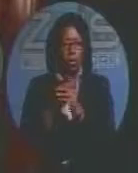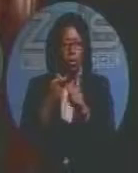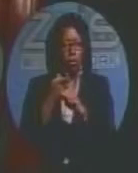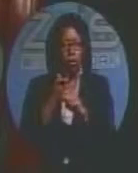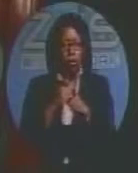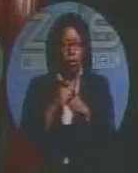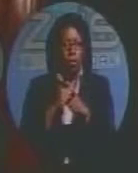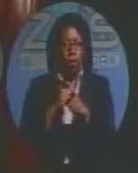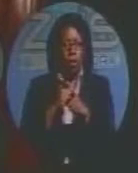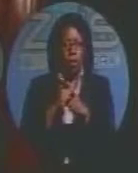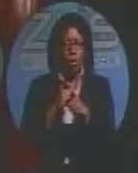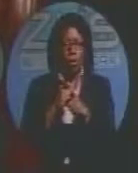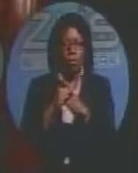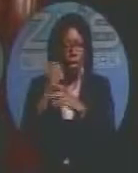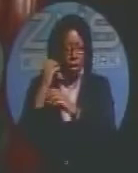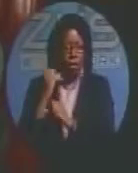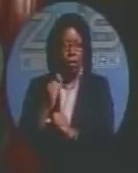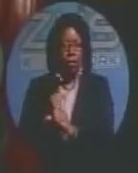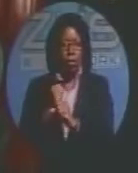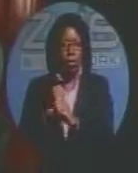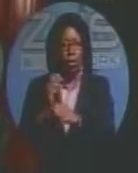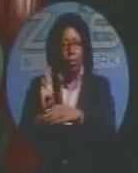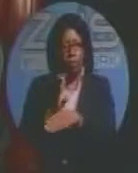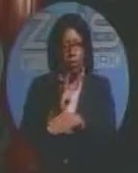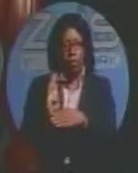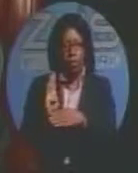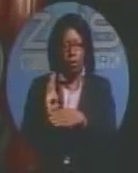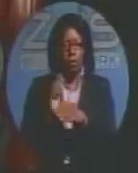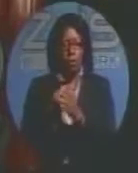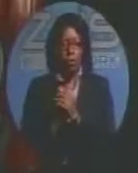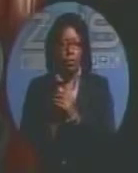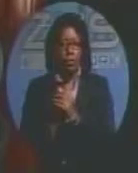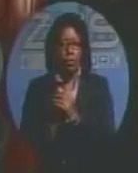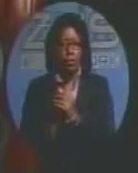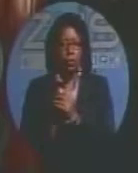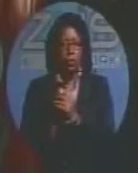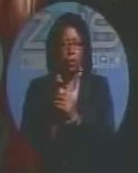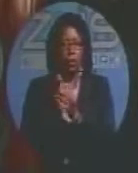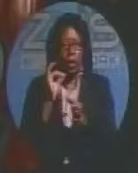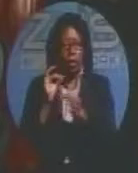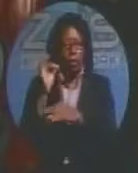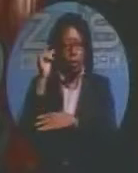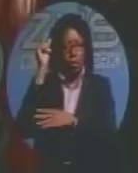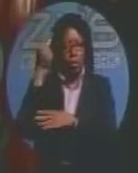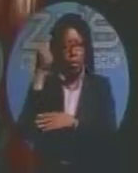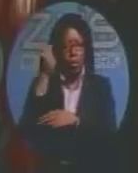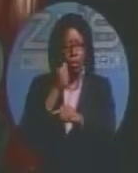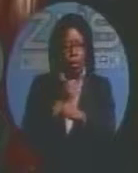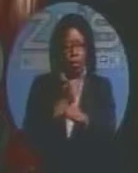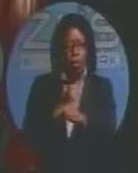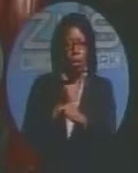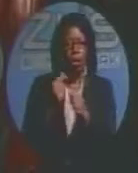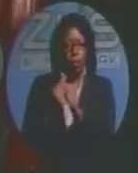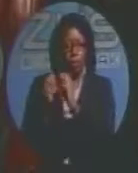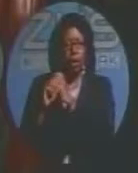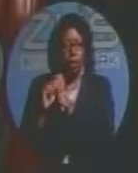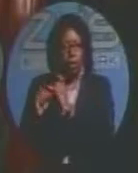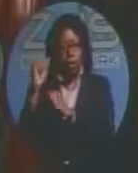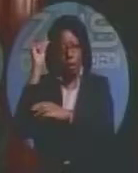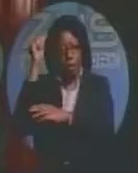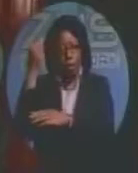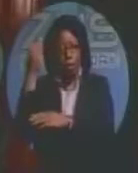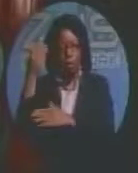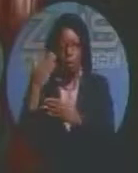some commercial enterprises, be it the government contracting with commercial enterprises or a